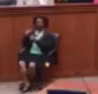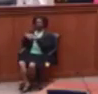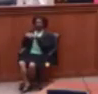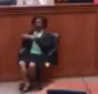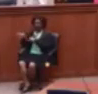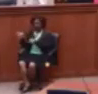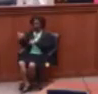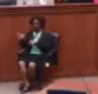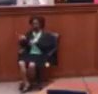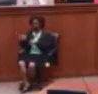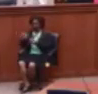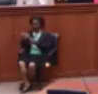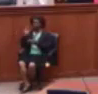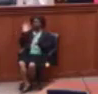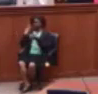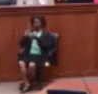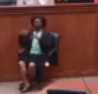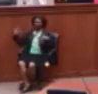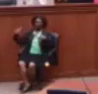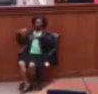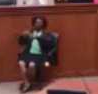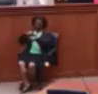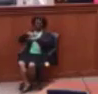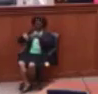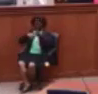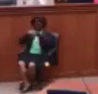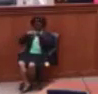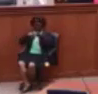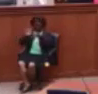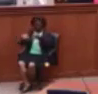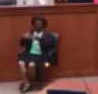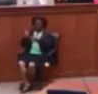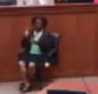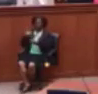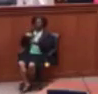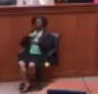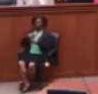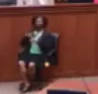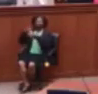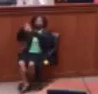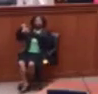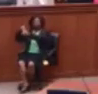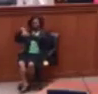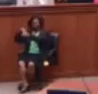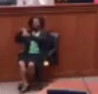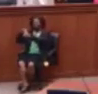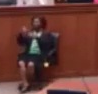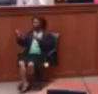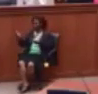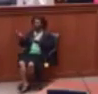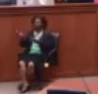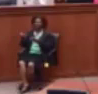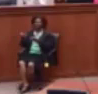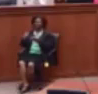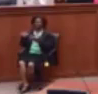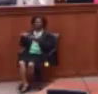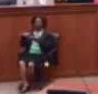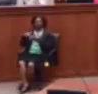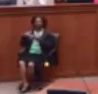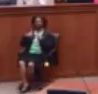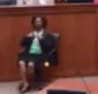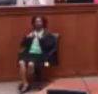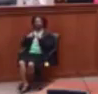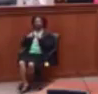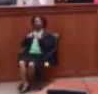And I say all of this with eventually where we would like to go with this is to bring back to you a set